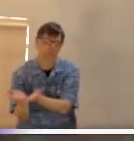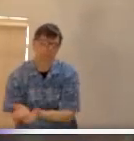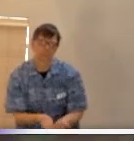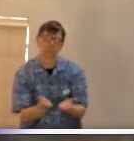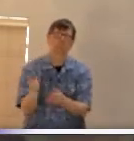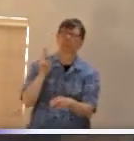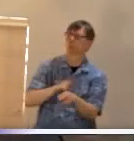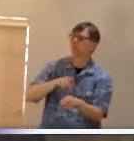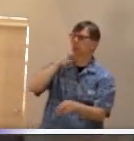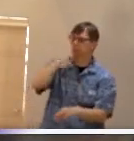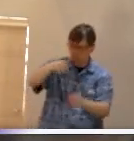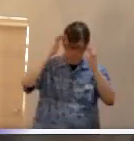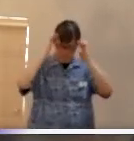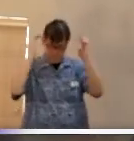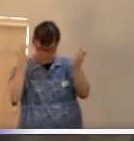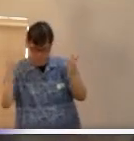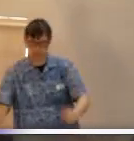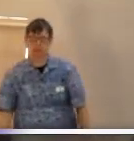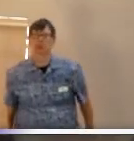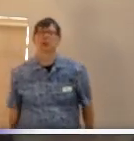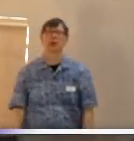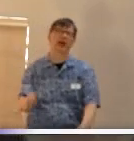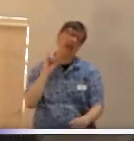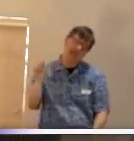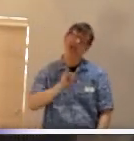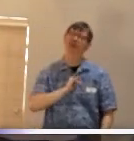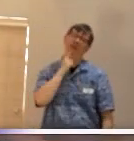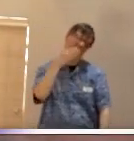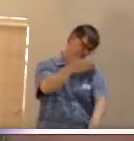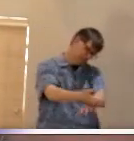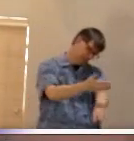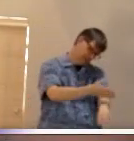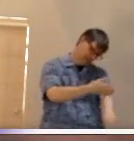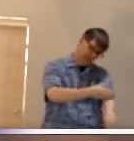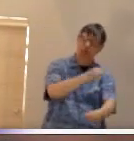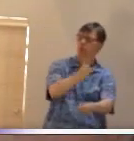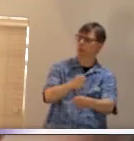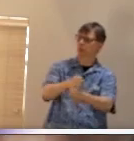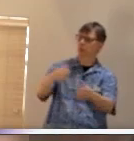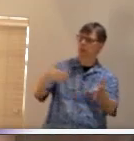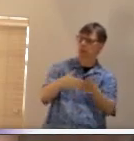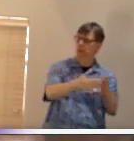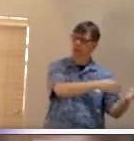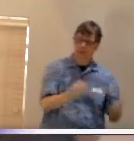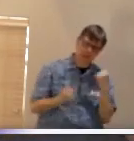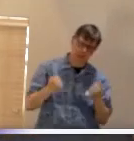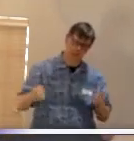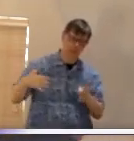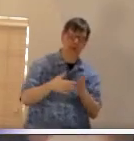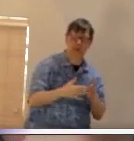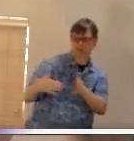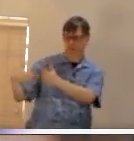minute you acknowledge, hey, I think this is a pattern, the work has begun. The energy has already started